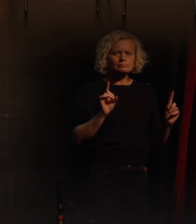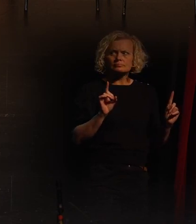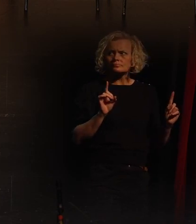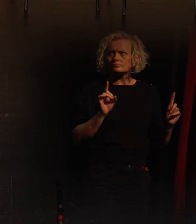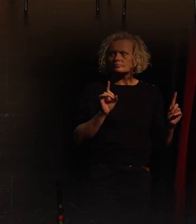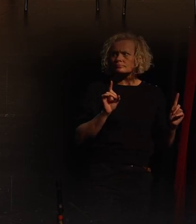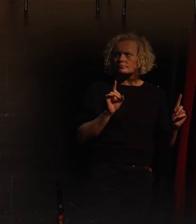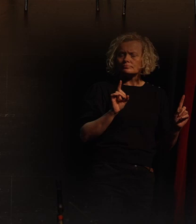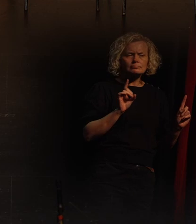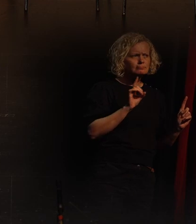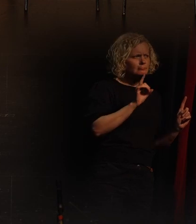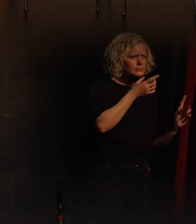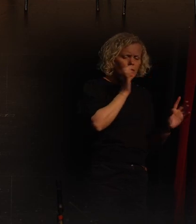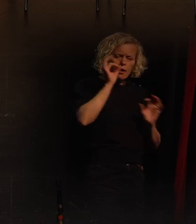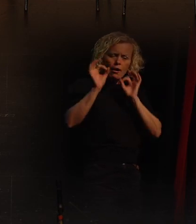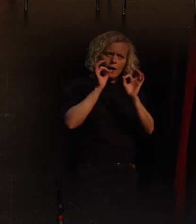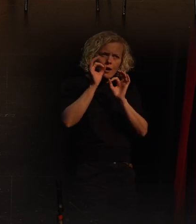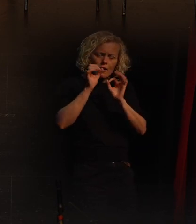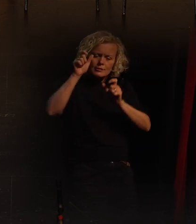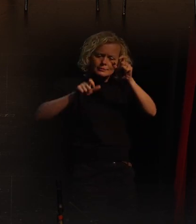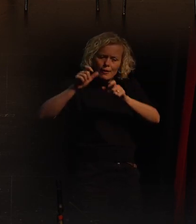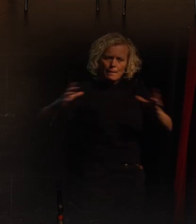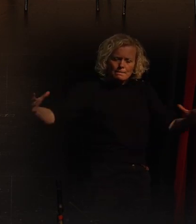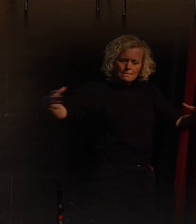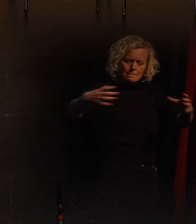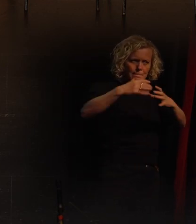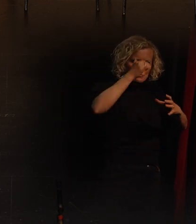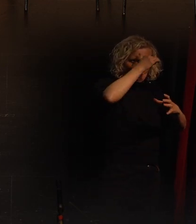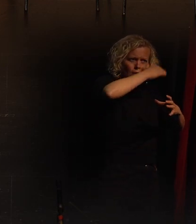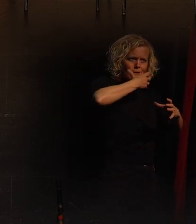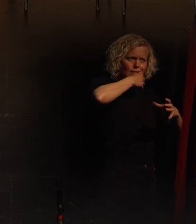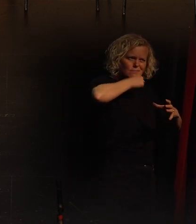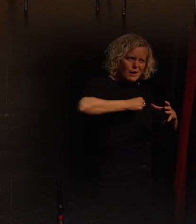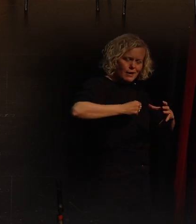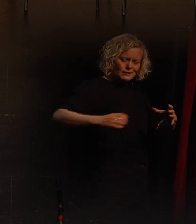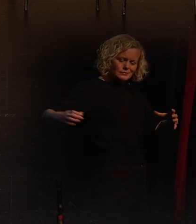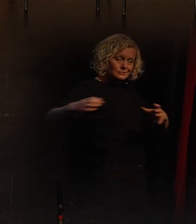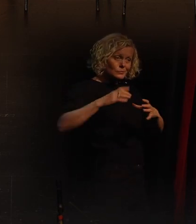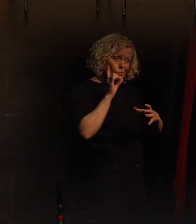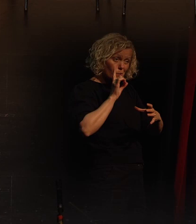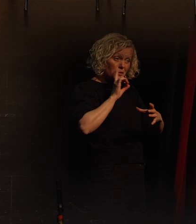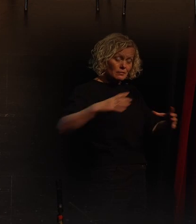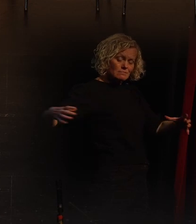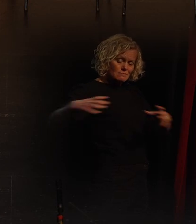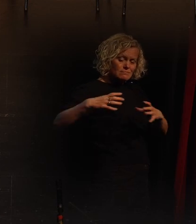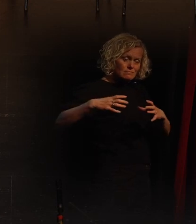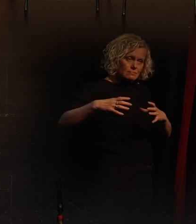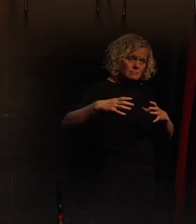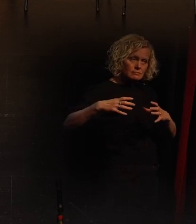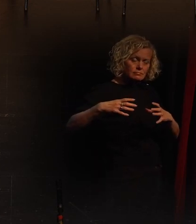He gathered his team of wise men and women.